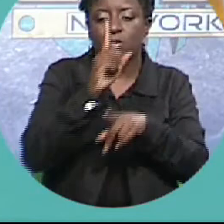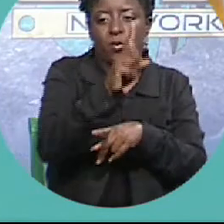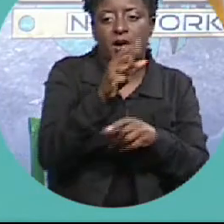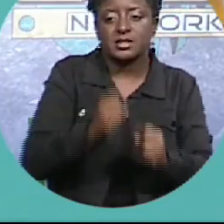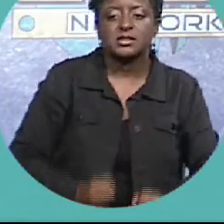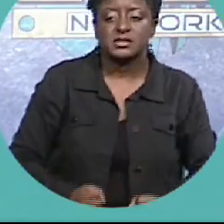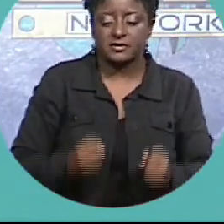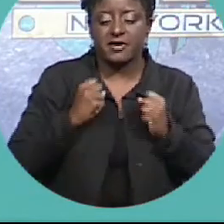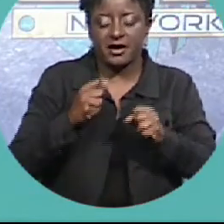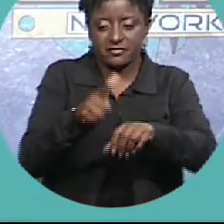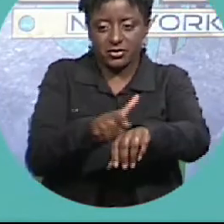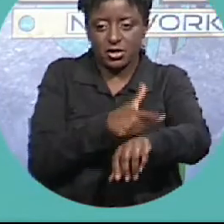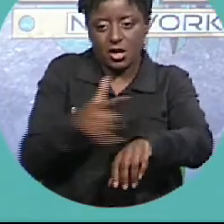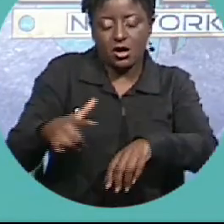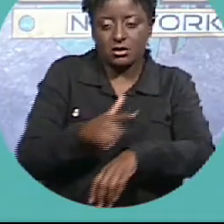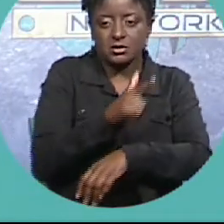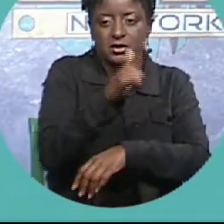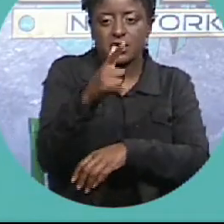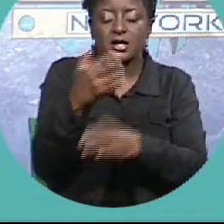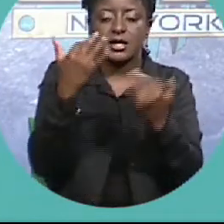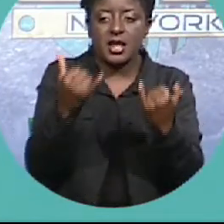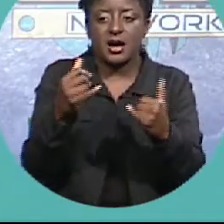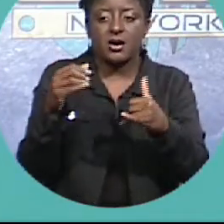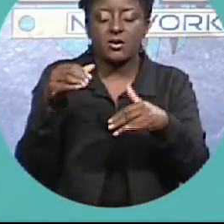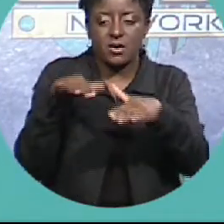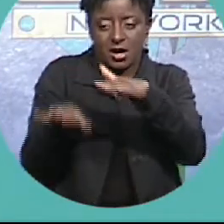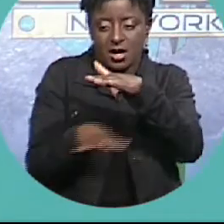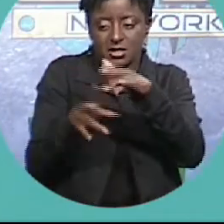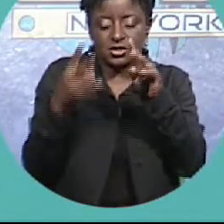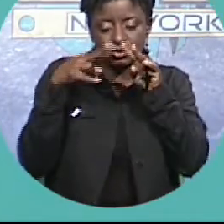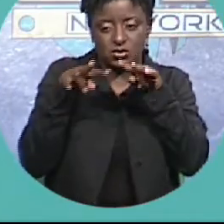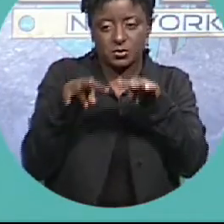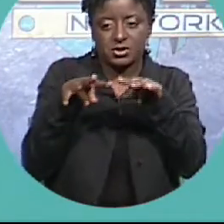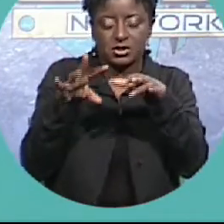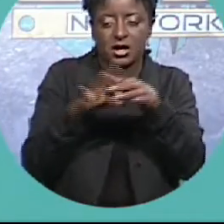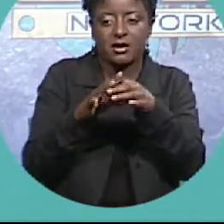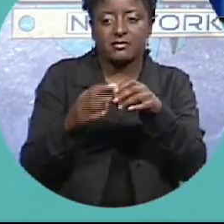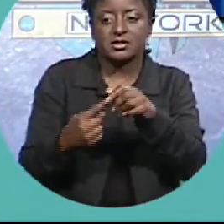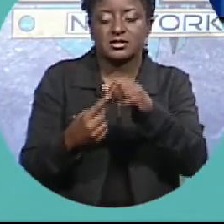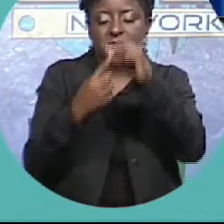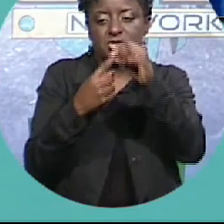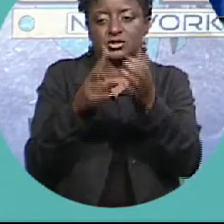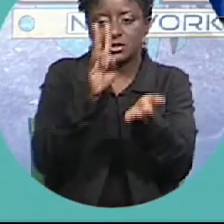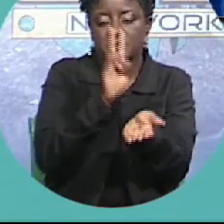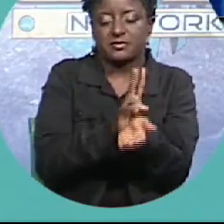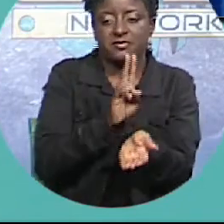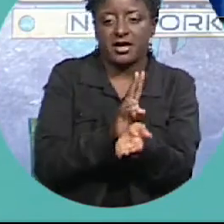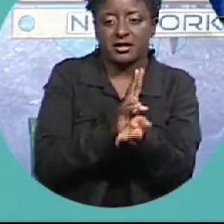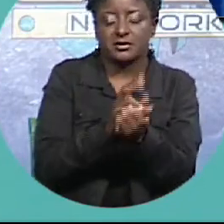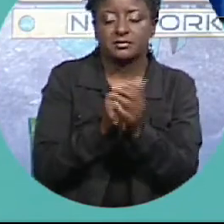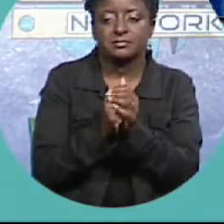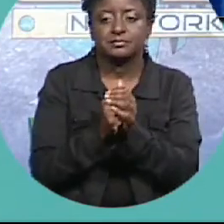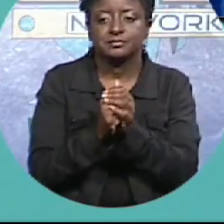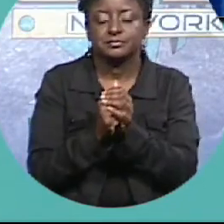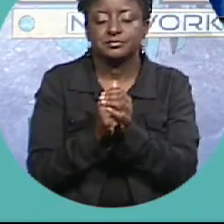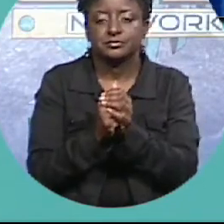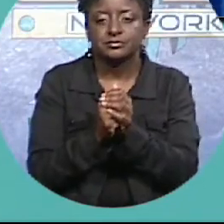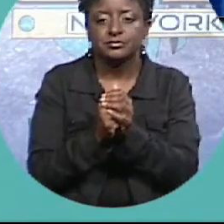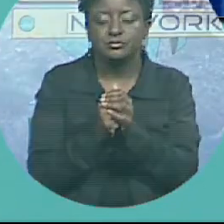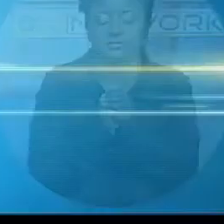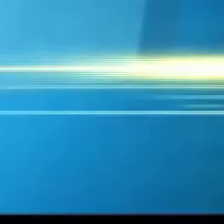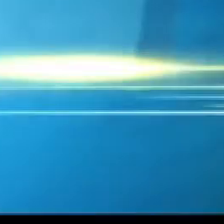the supervision of a specialist vet. As for the Romanian women, they are being held on suspicion of importation